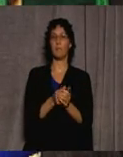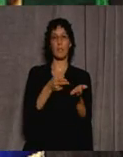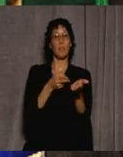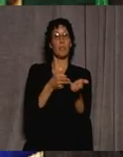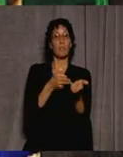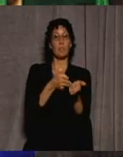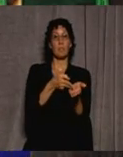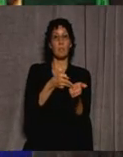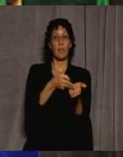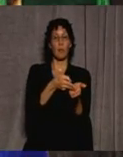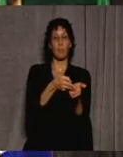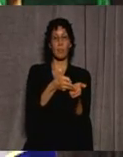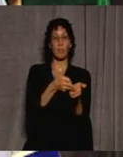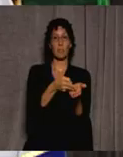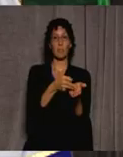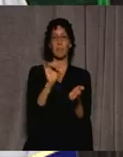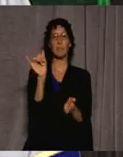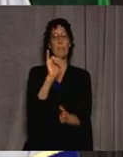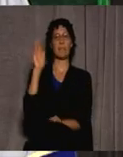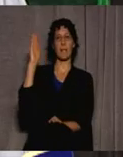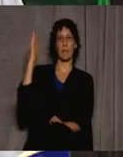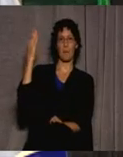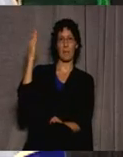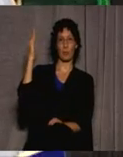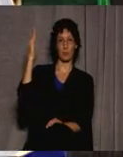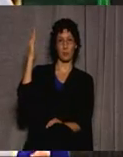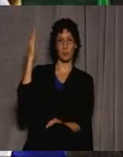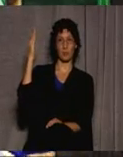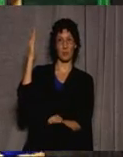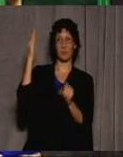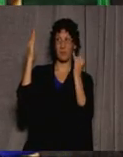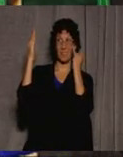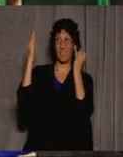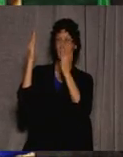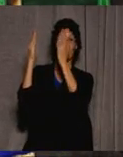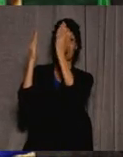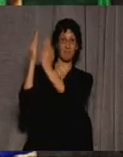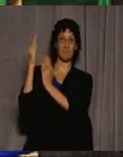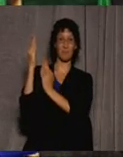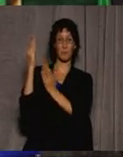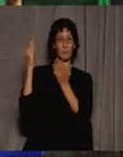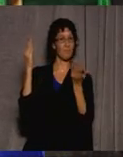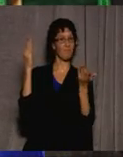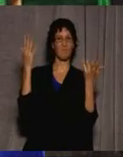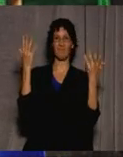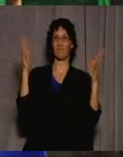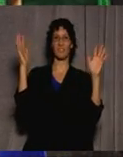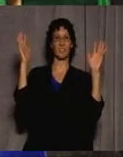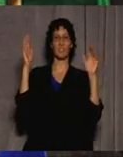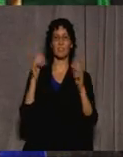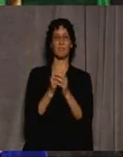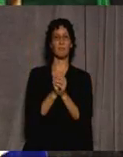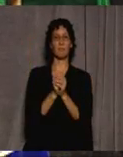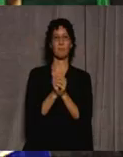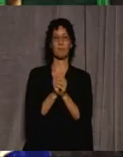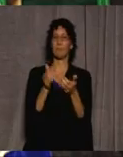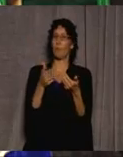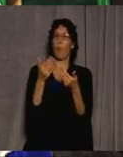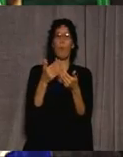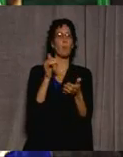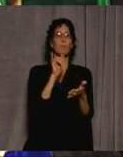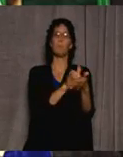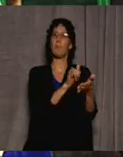Integrity is indeed like a mirror. Once broken, it's almost